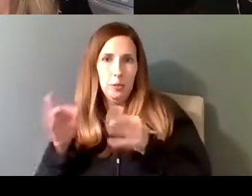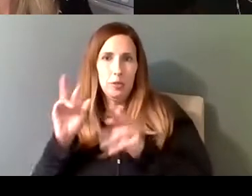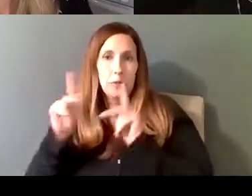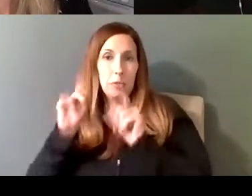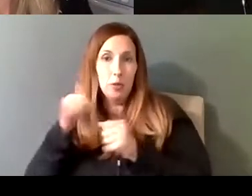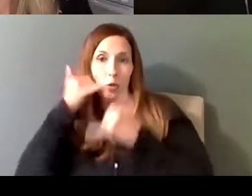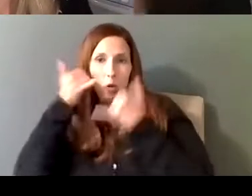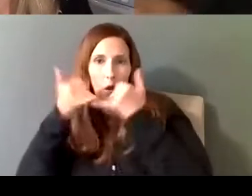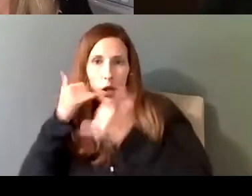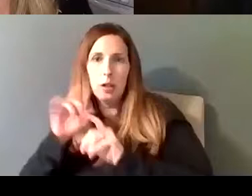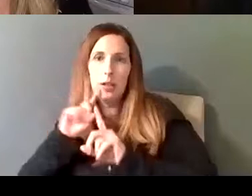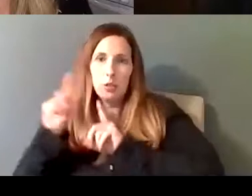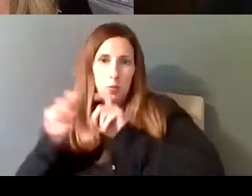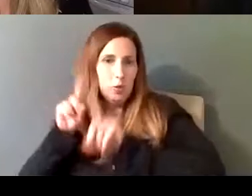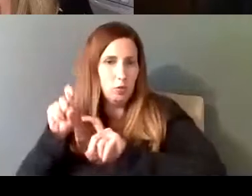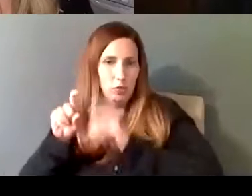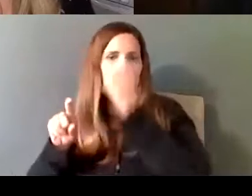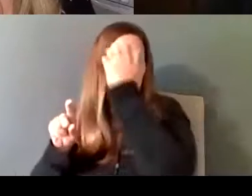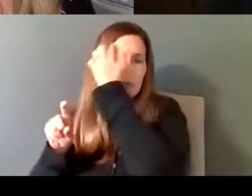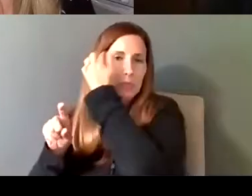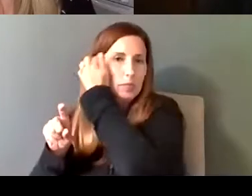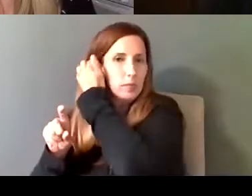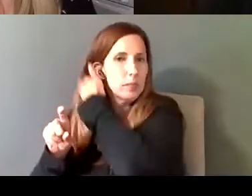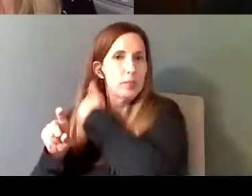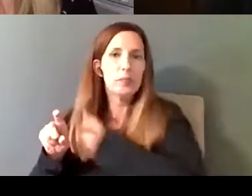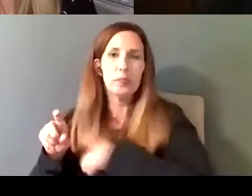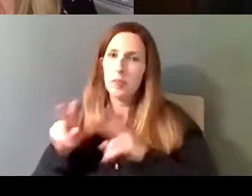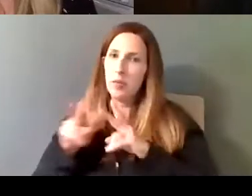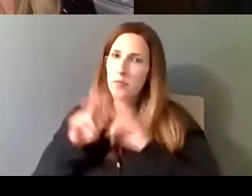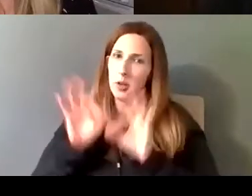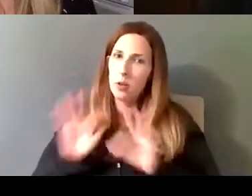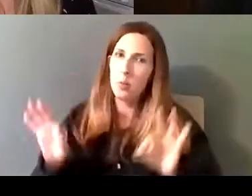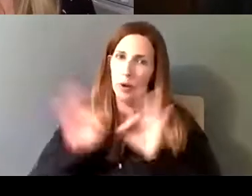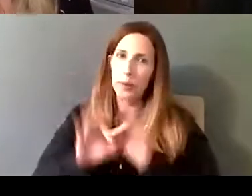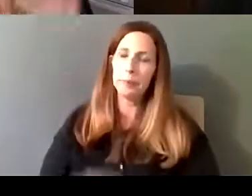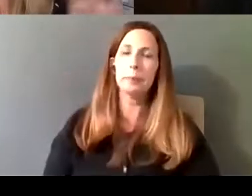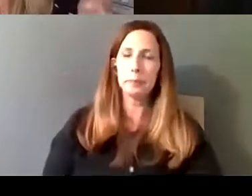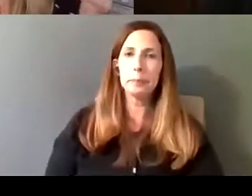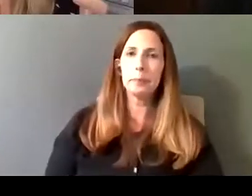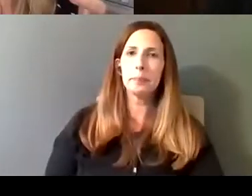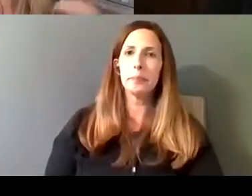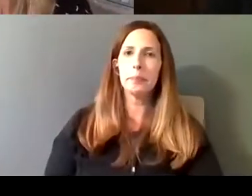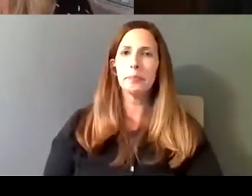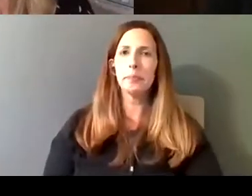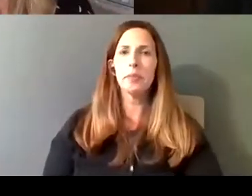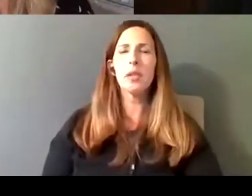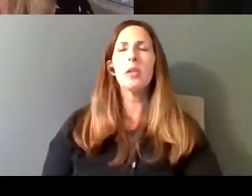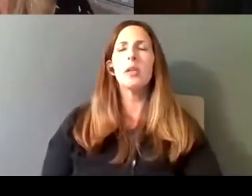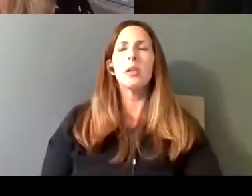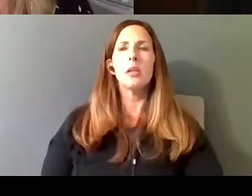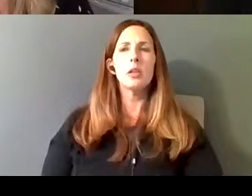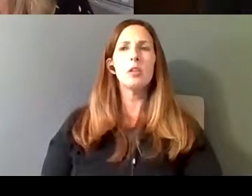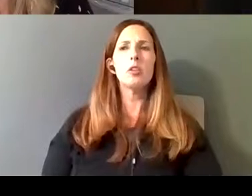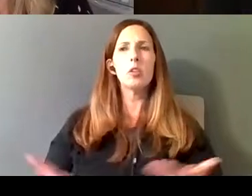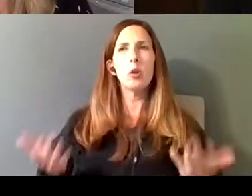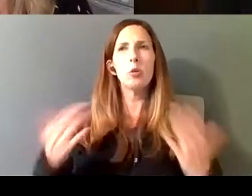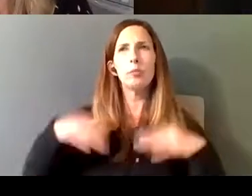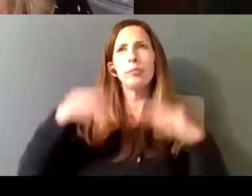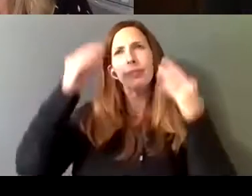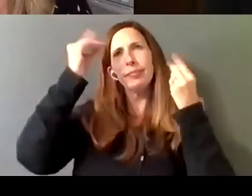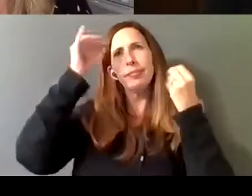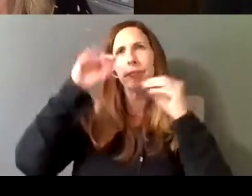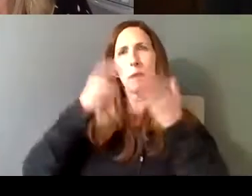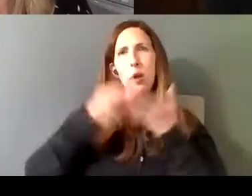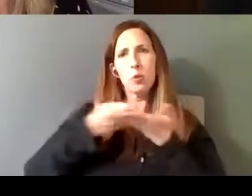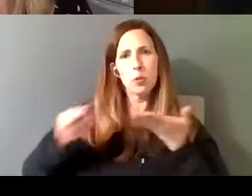ask questions, I think is really important. So thinking about resources, Sarah and